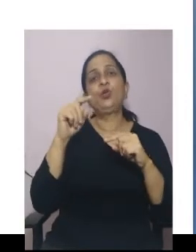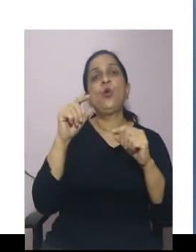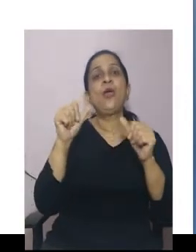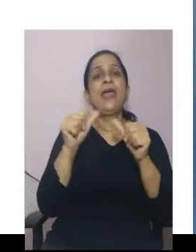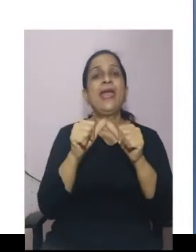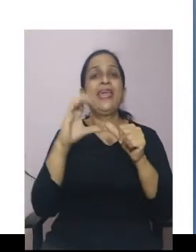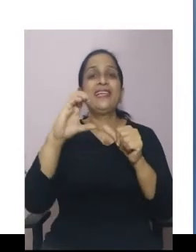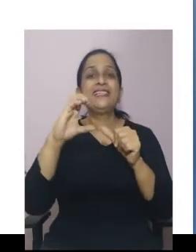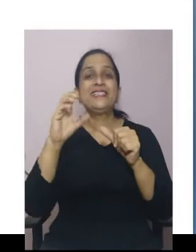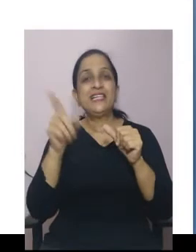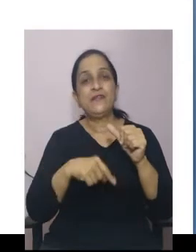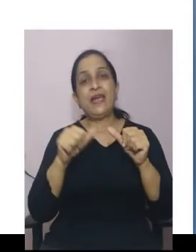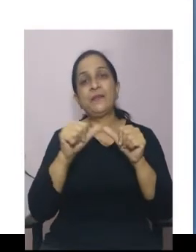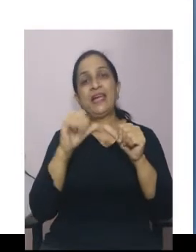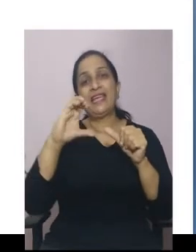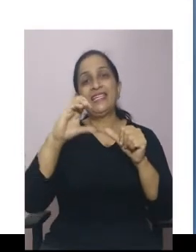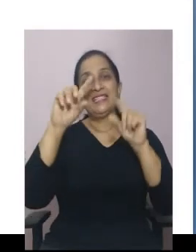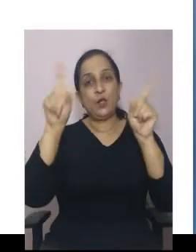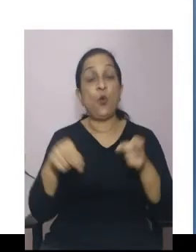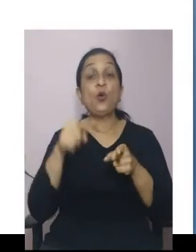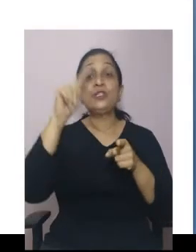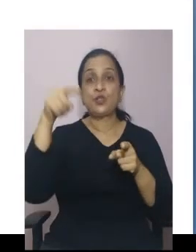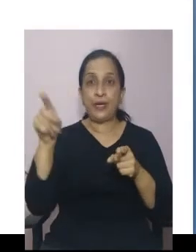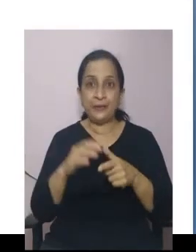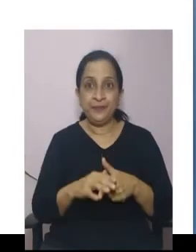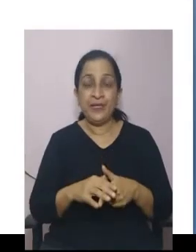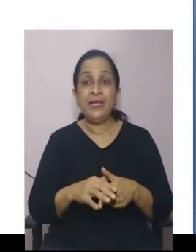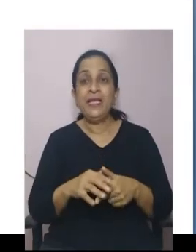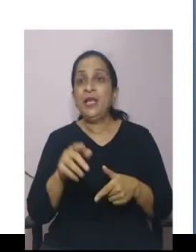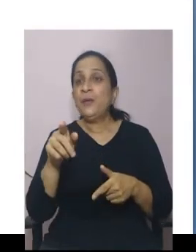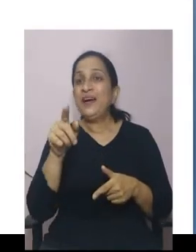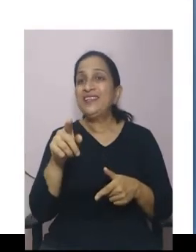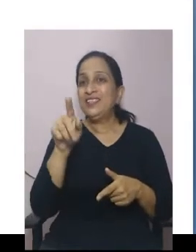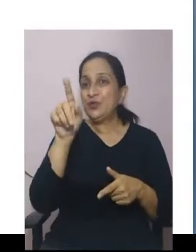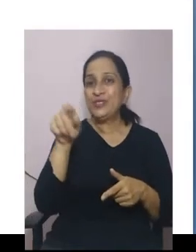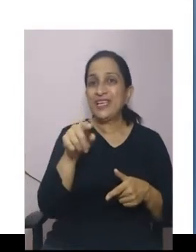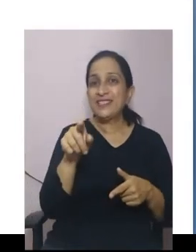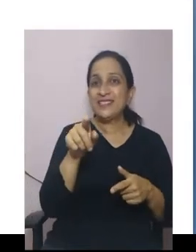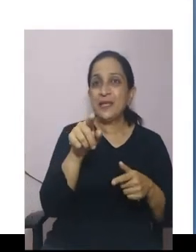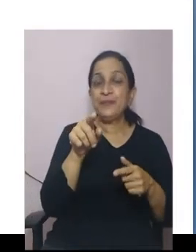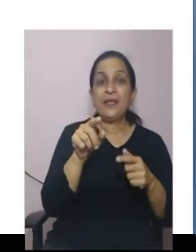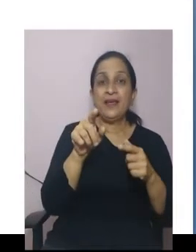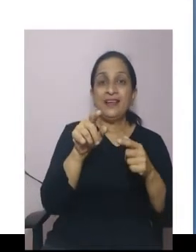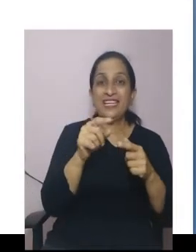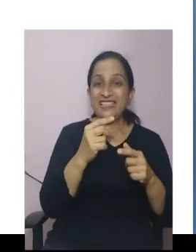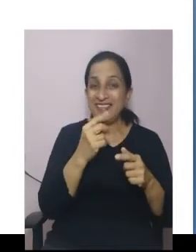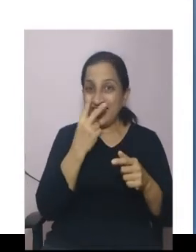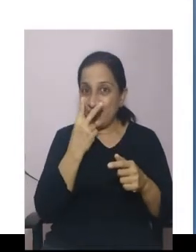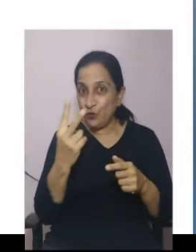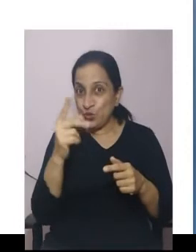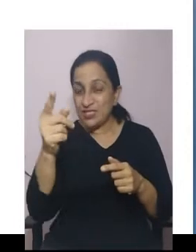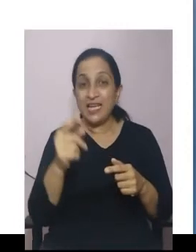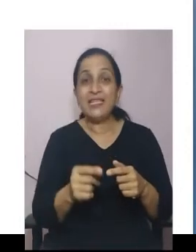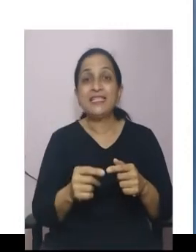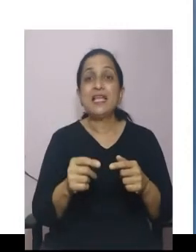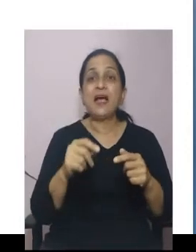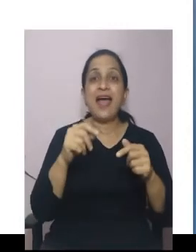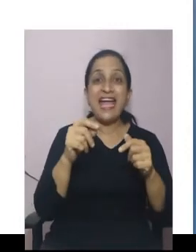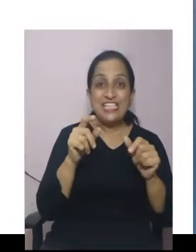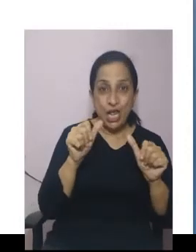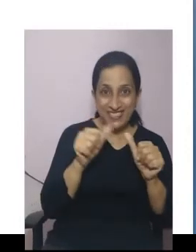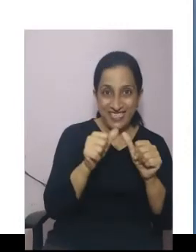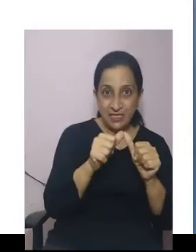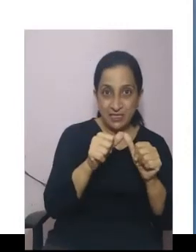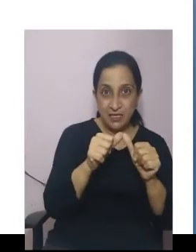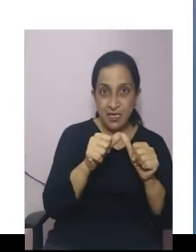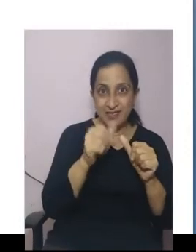now AB by BC, this you must remember, AB by BC is nothing but cos theta, adjacent side by hypotenuse,